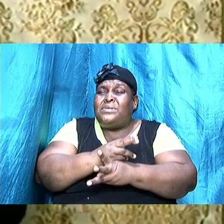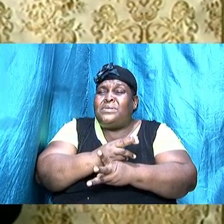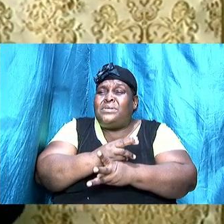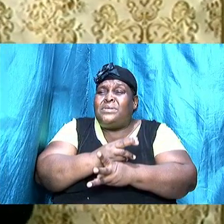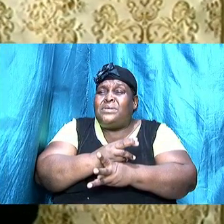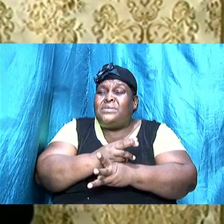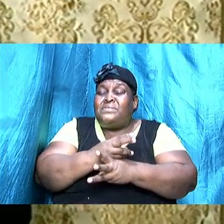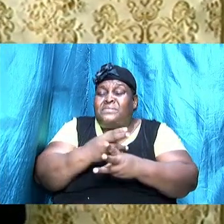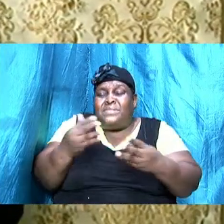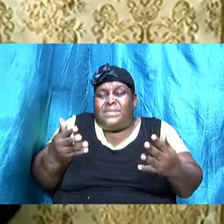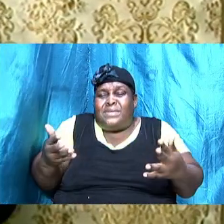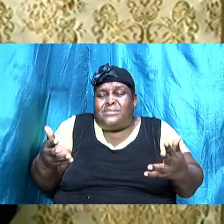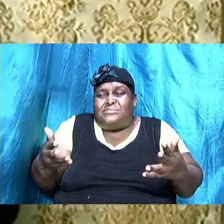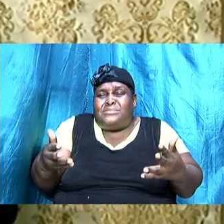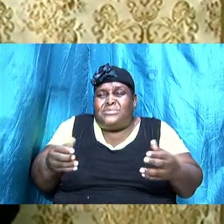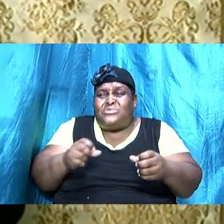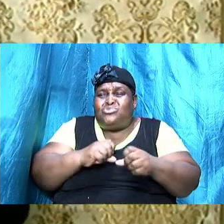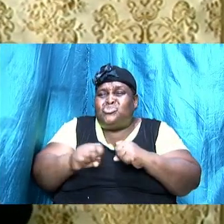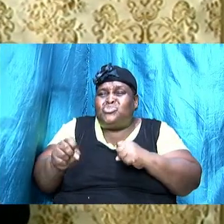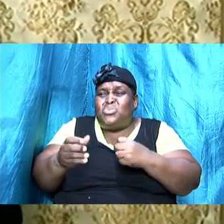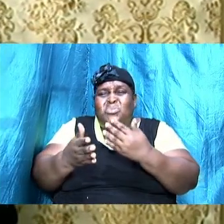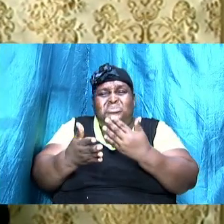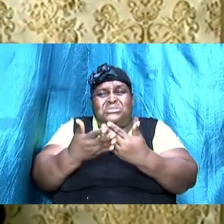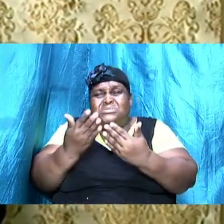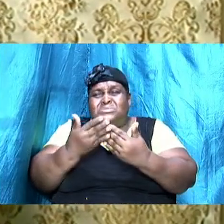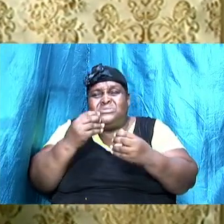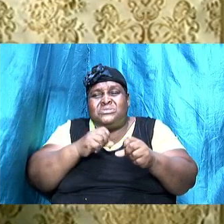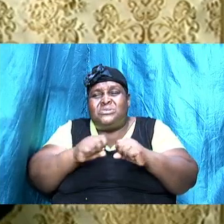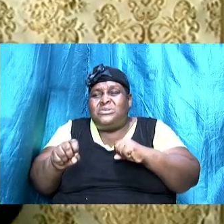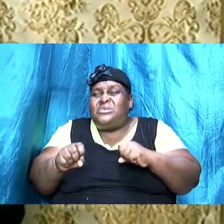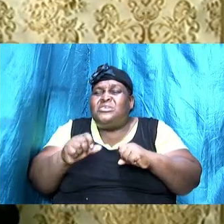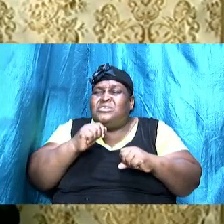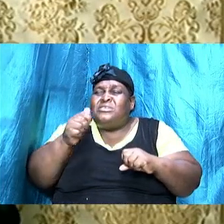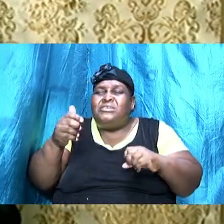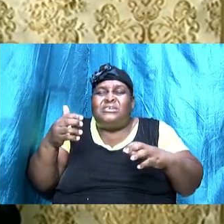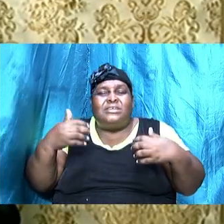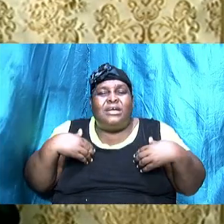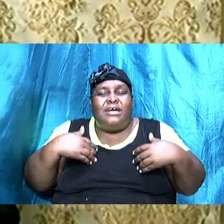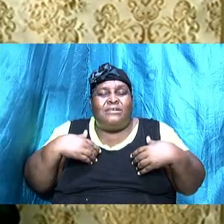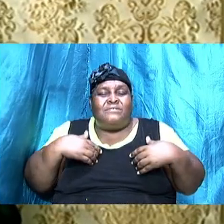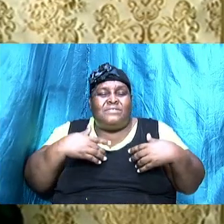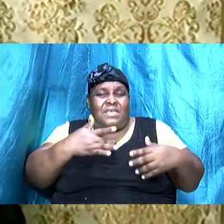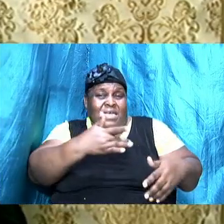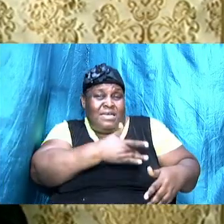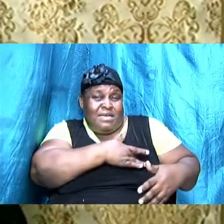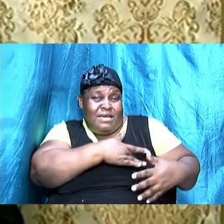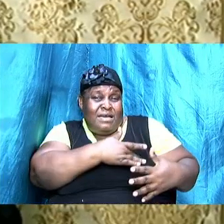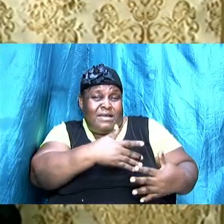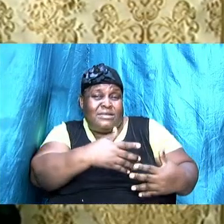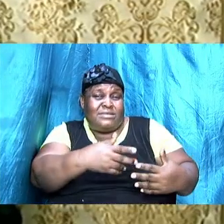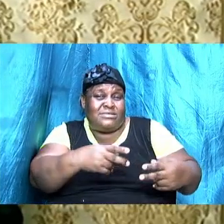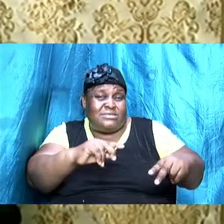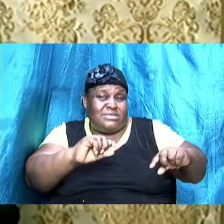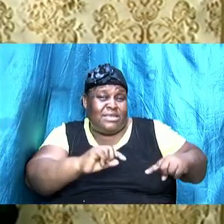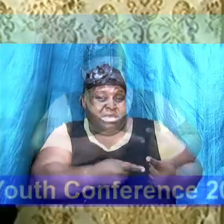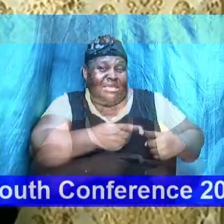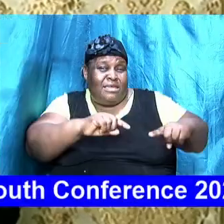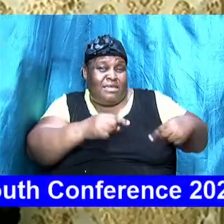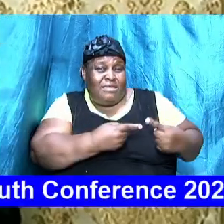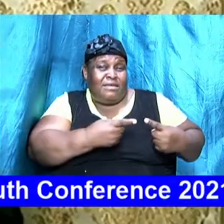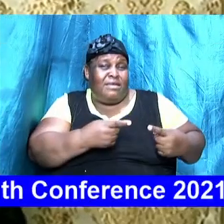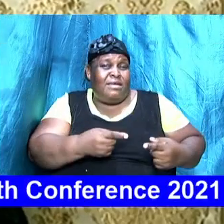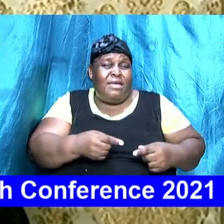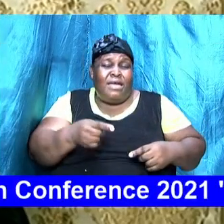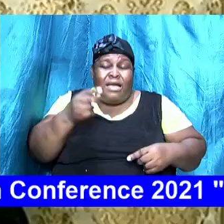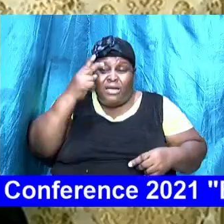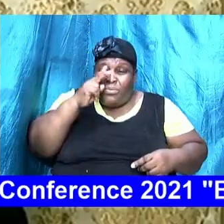were simply so, we would not have the heartaches that we read about and that we watch on television and that we listen